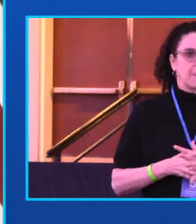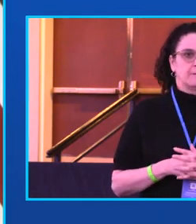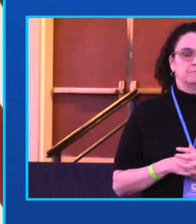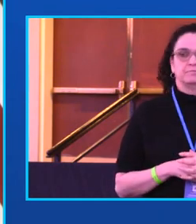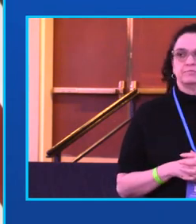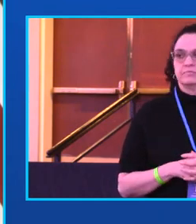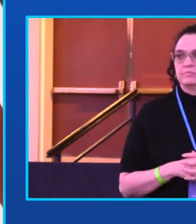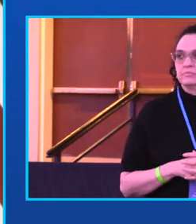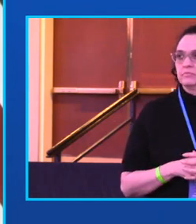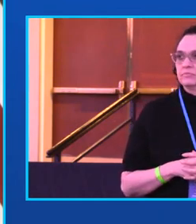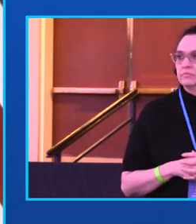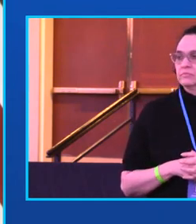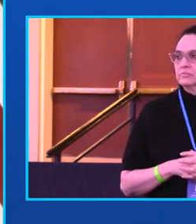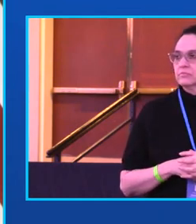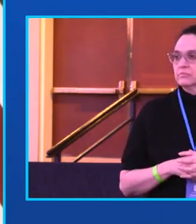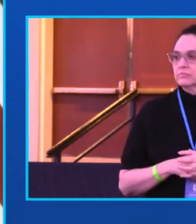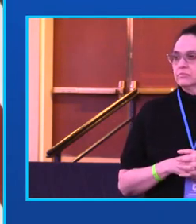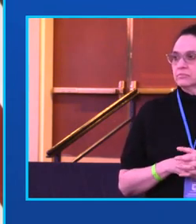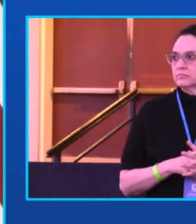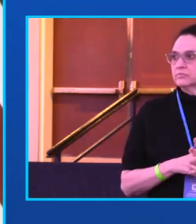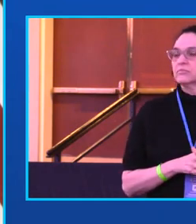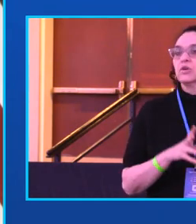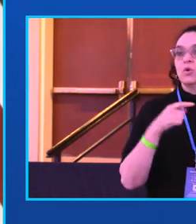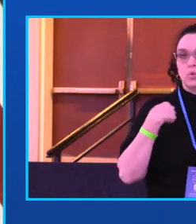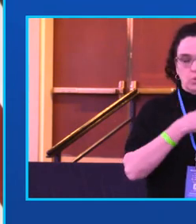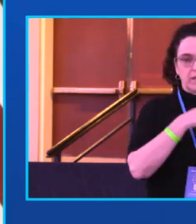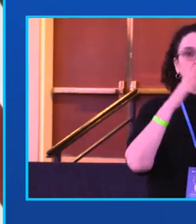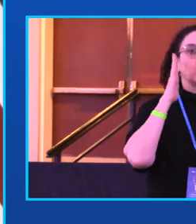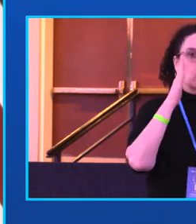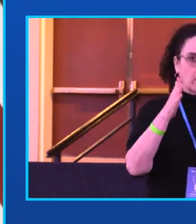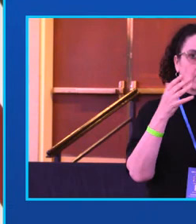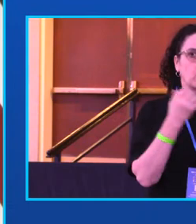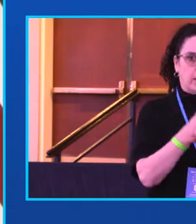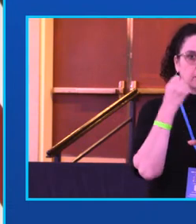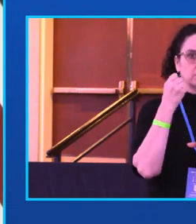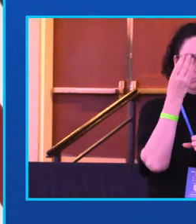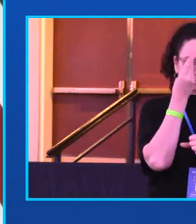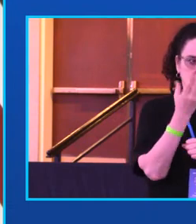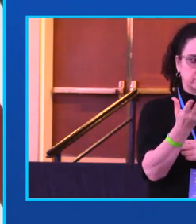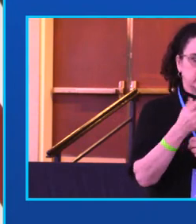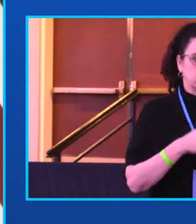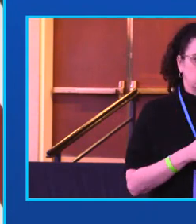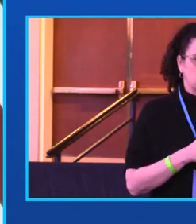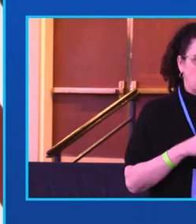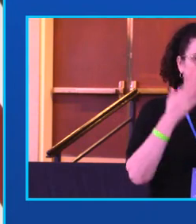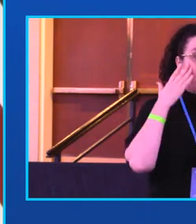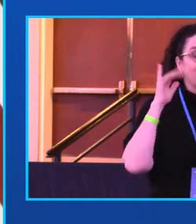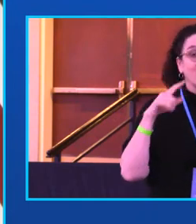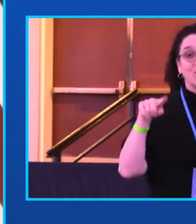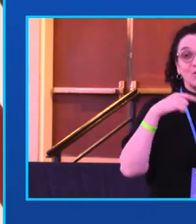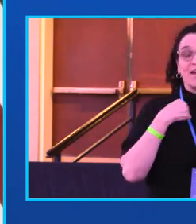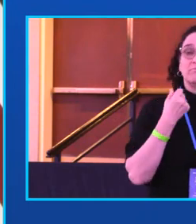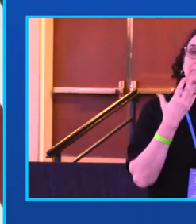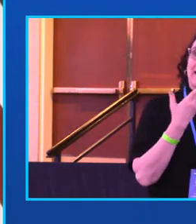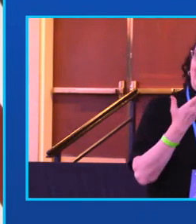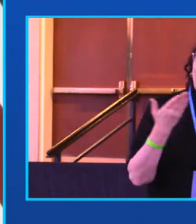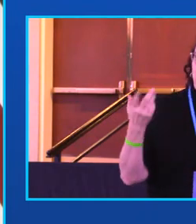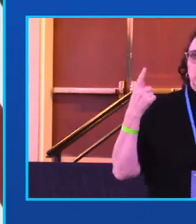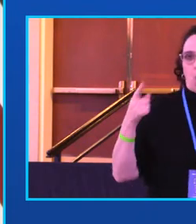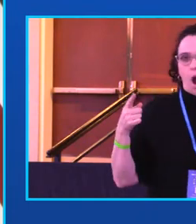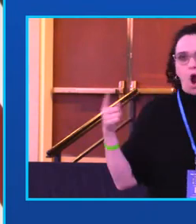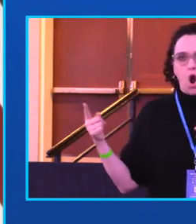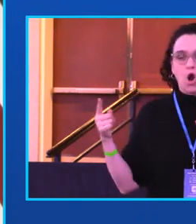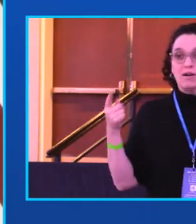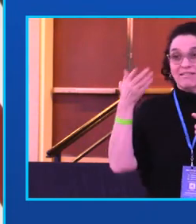And as long as we keep up that momentum, we will. And listen, I know we all have so much going on. God